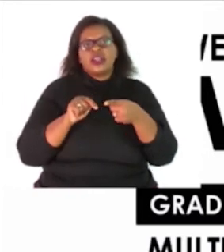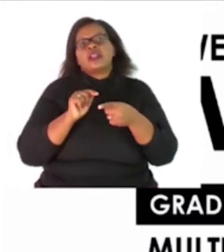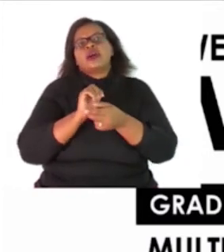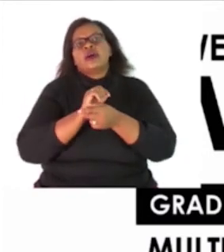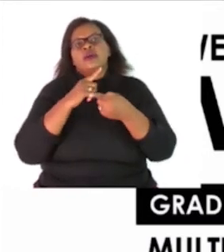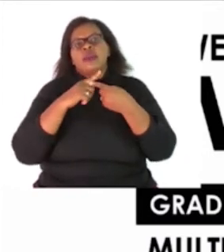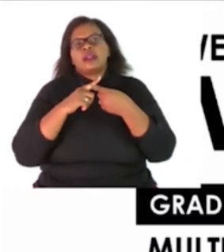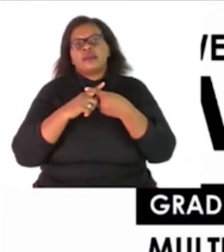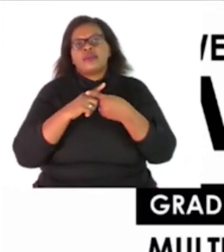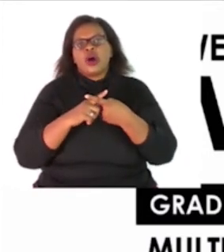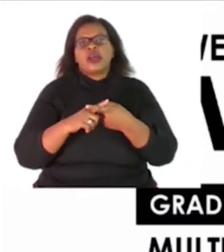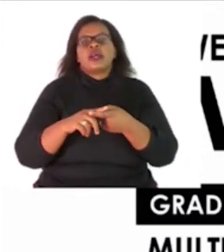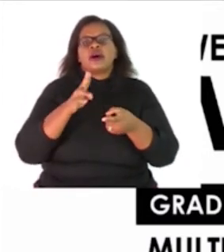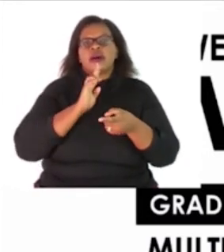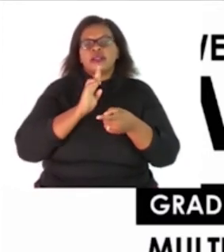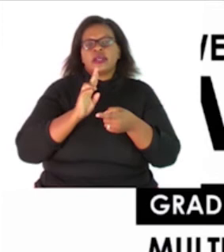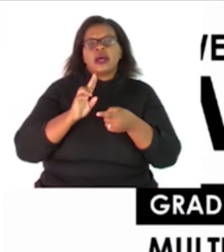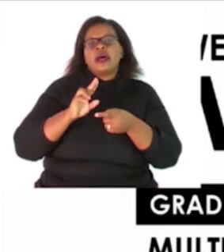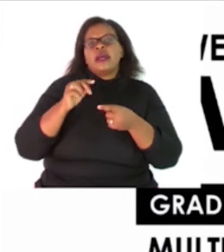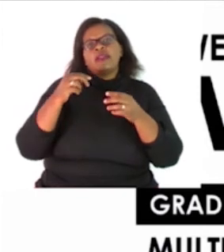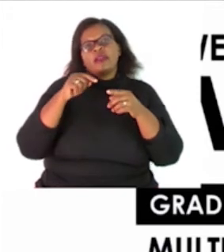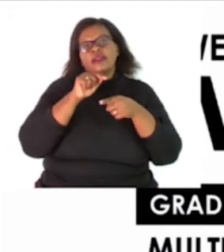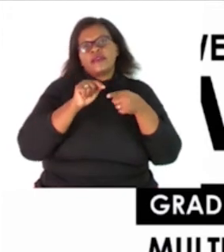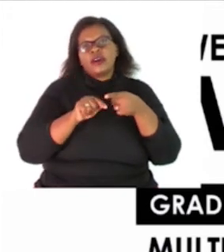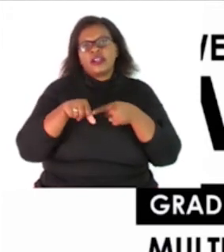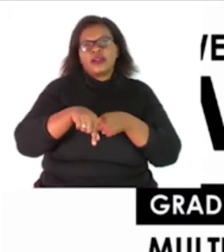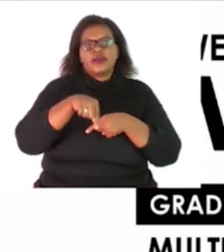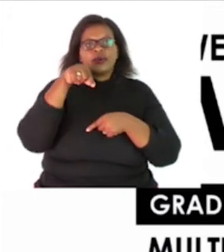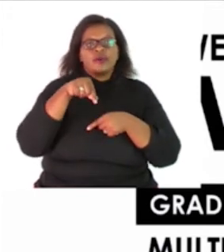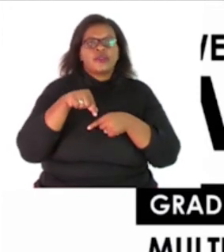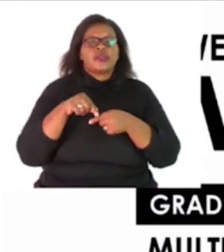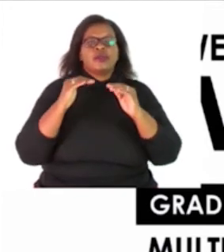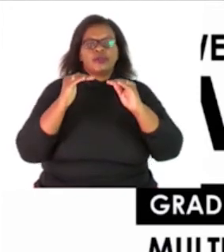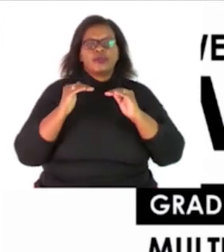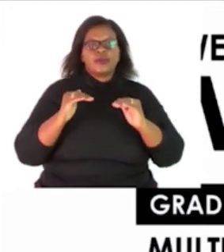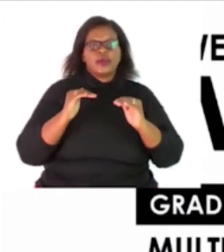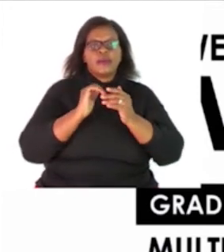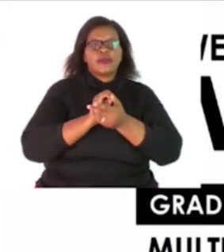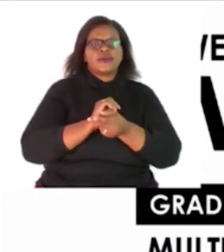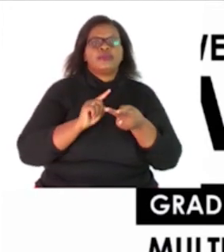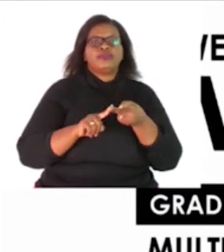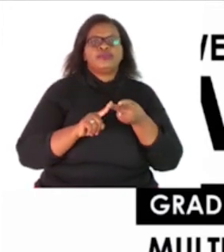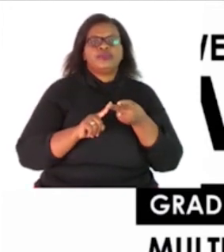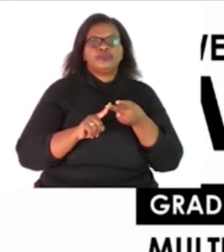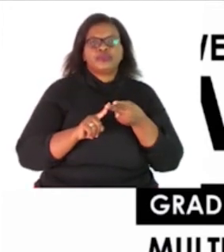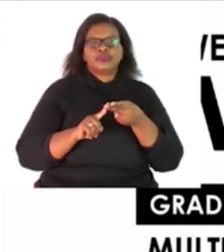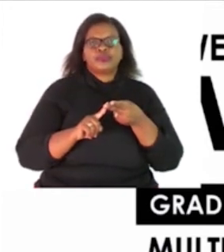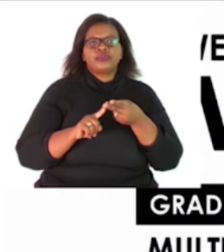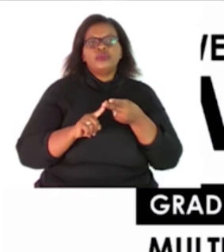by, product, and quotient. Second competency is the learner